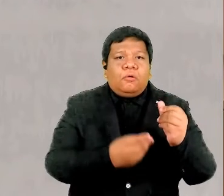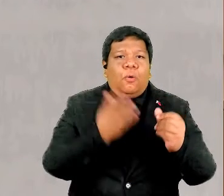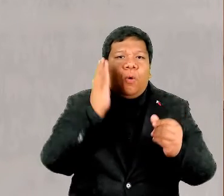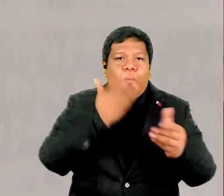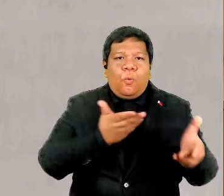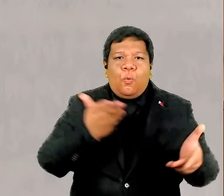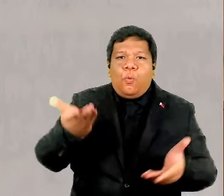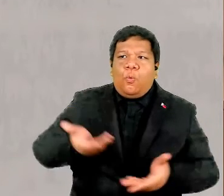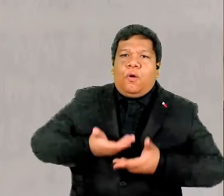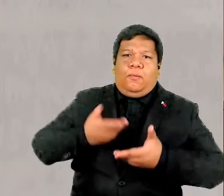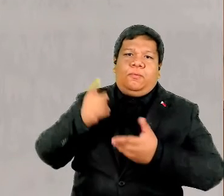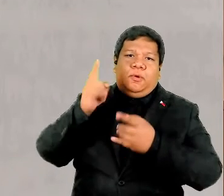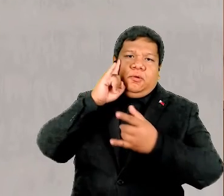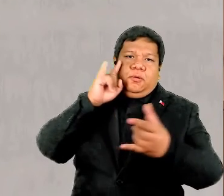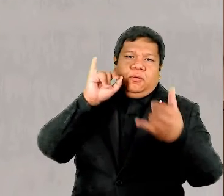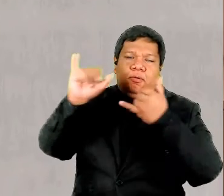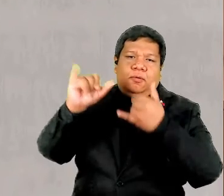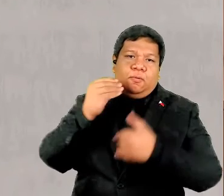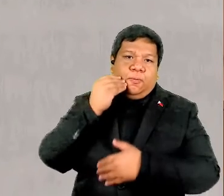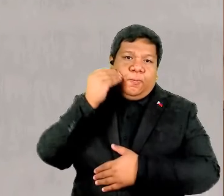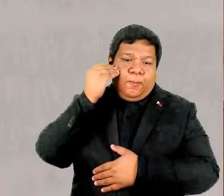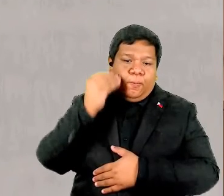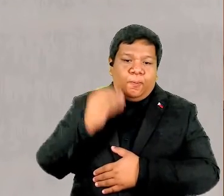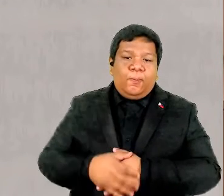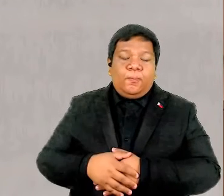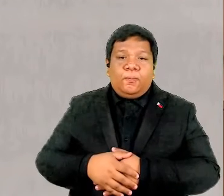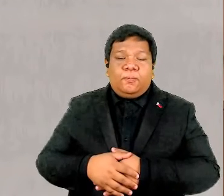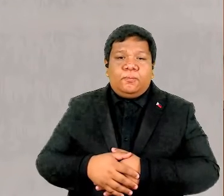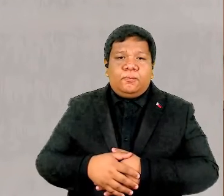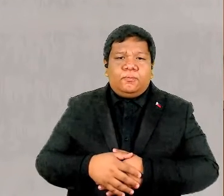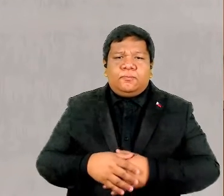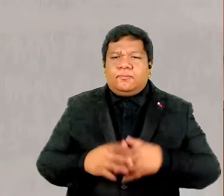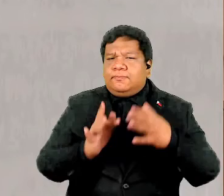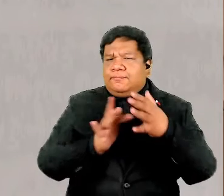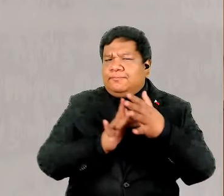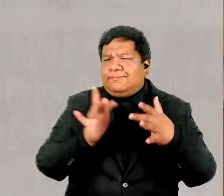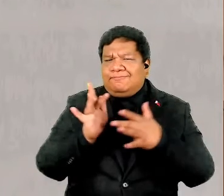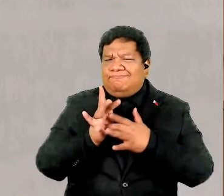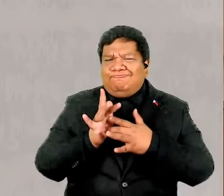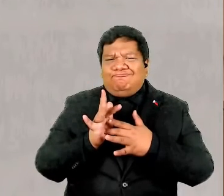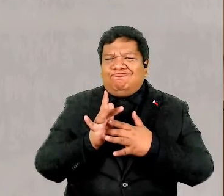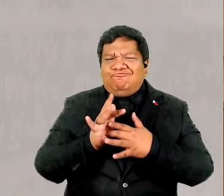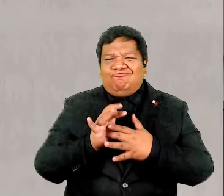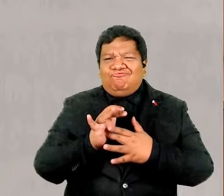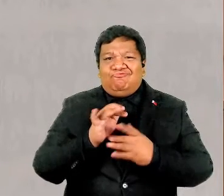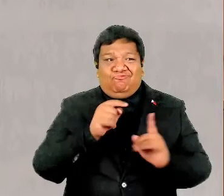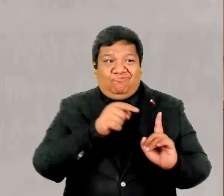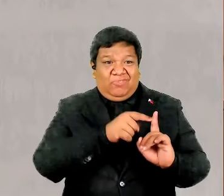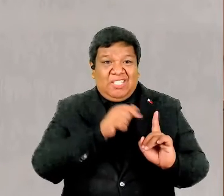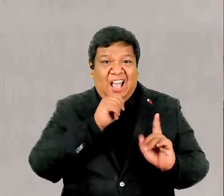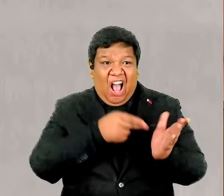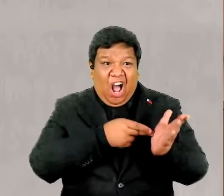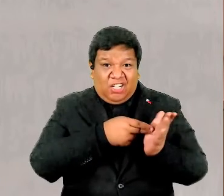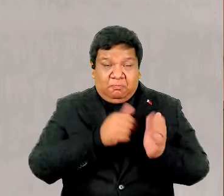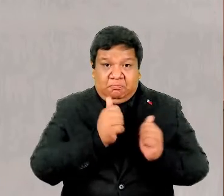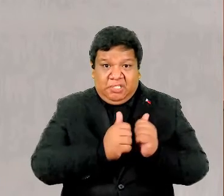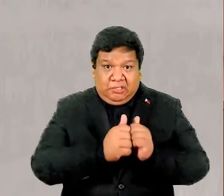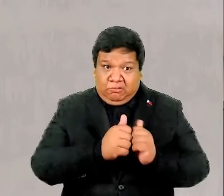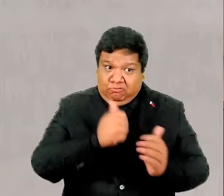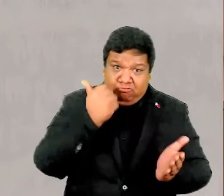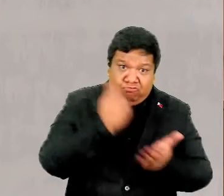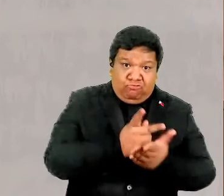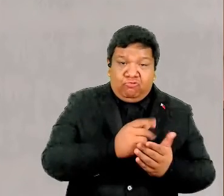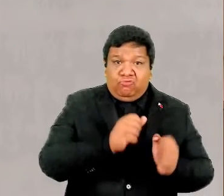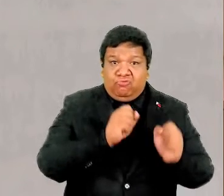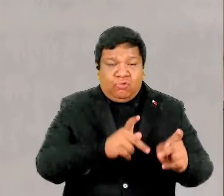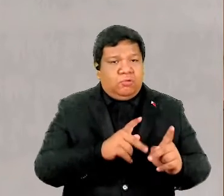will be welcomed into eternal dwellings." Jesus obviously did not approve of his dishonesty here. Kaya nga